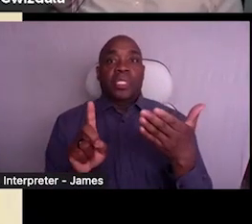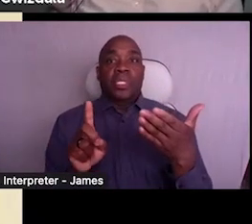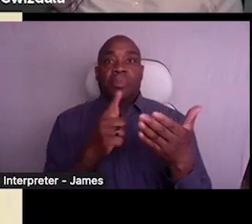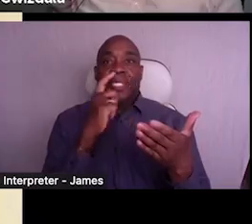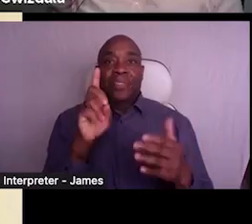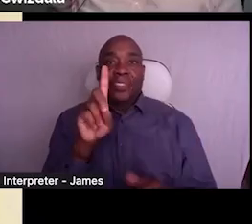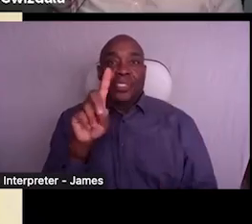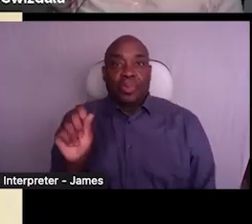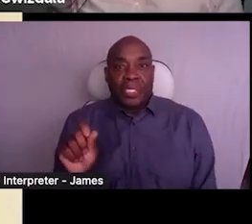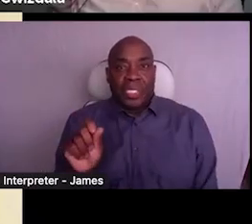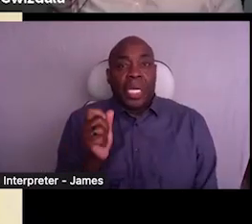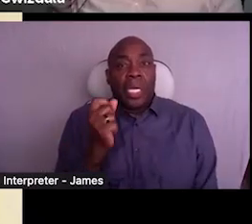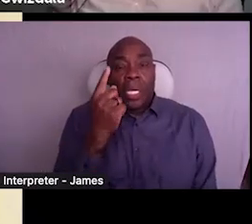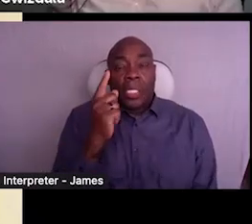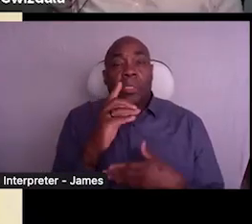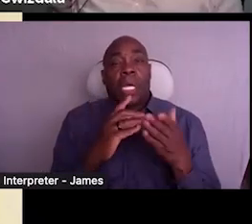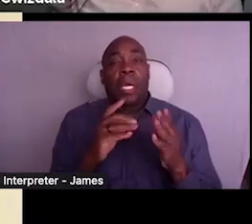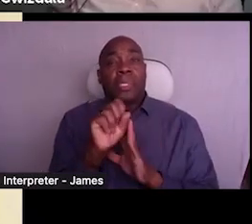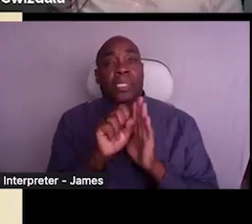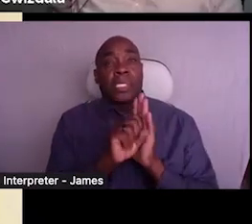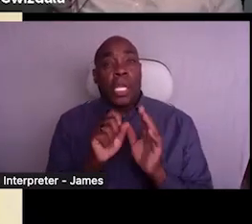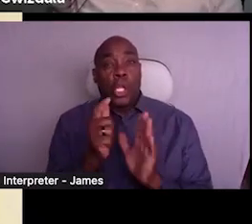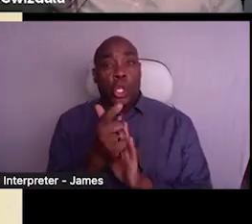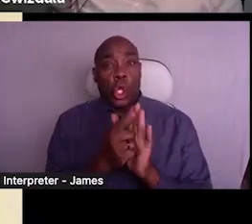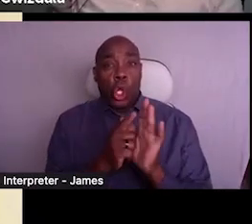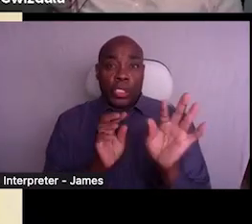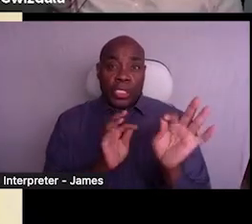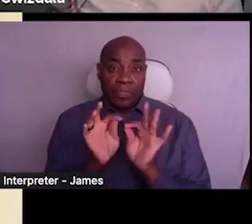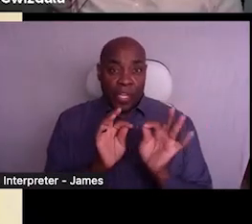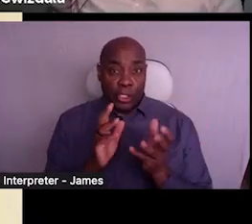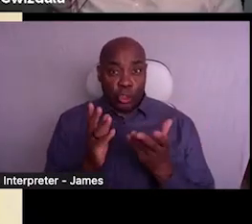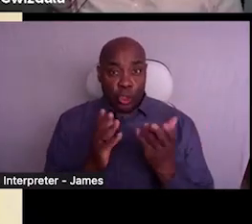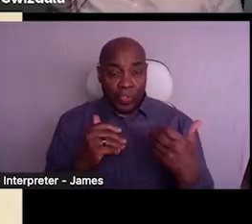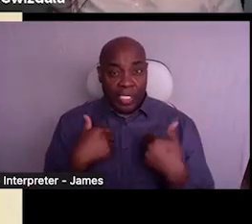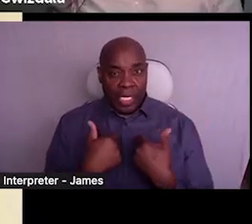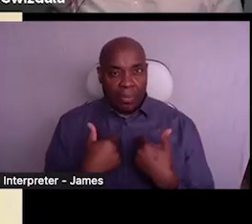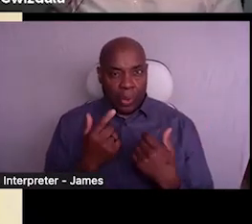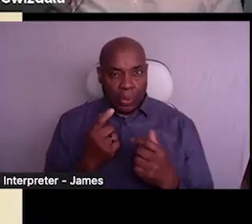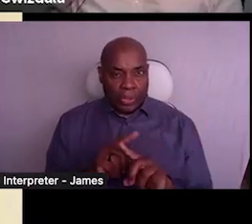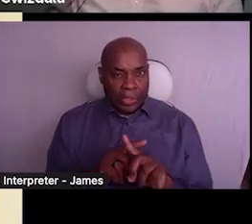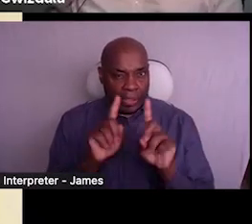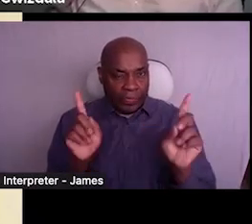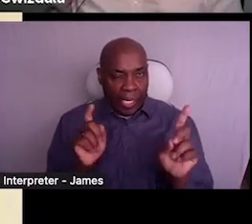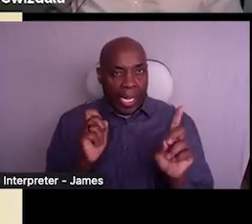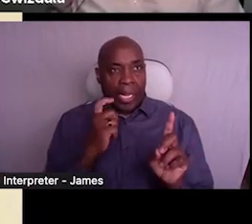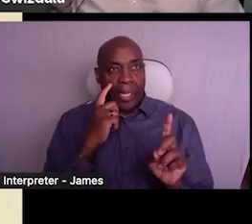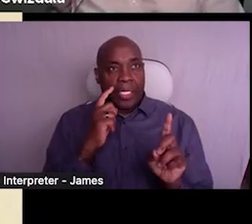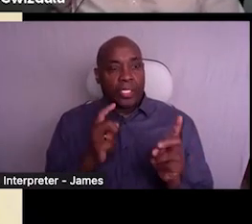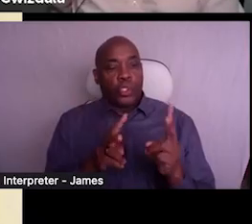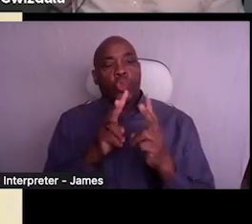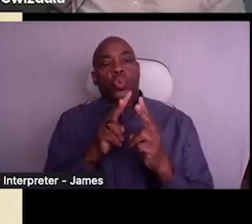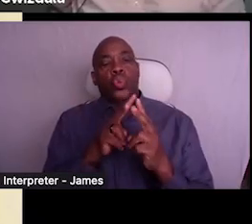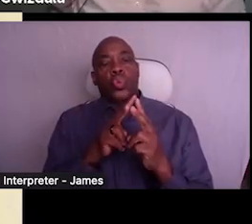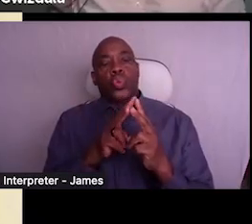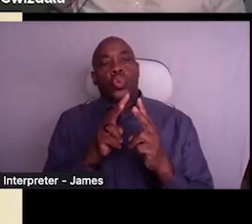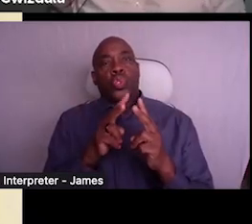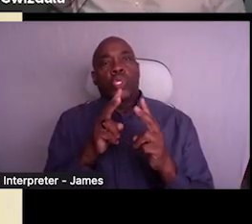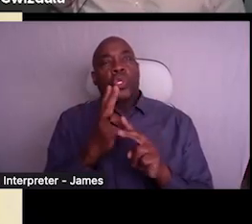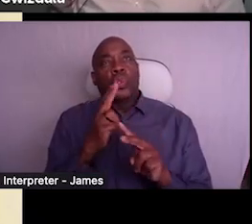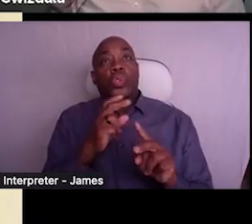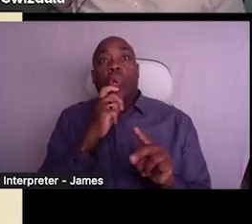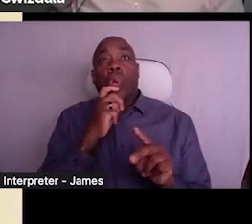And some of those state laws define a service animal a little differently. I think there's two that use the old